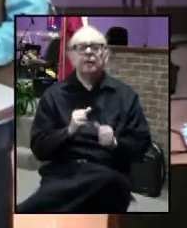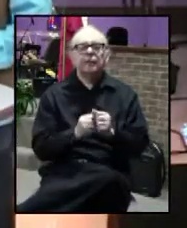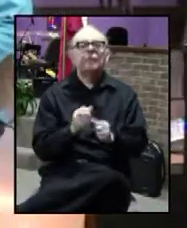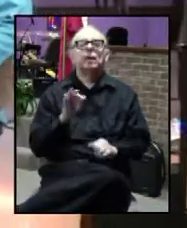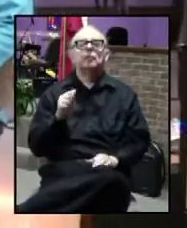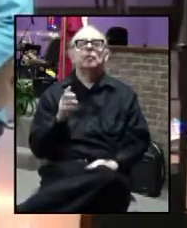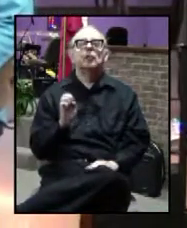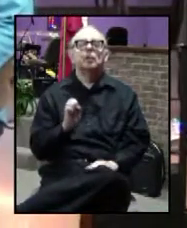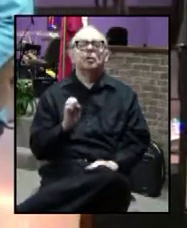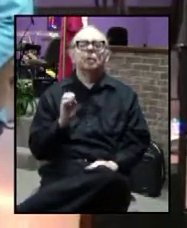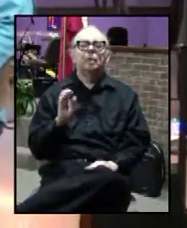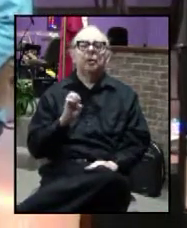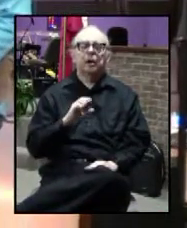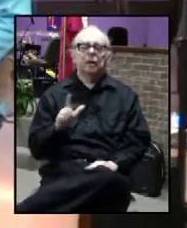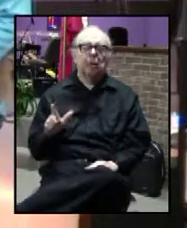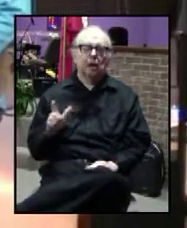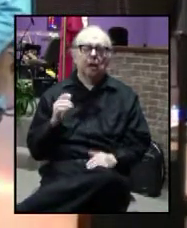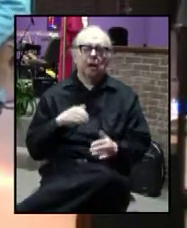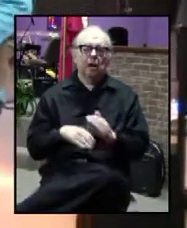week,